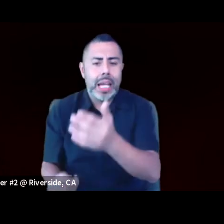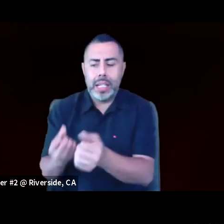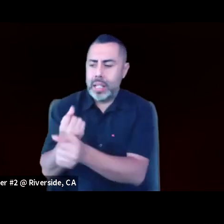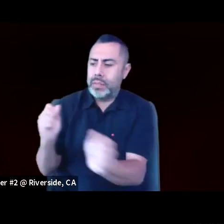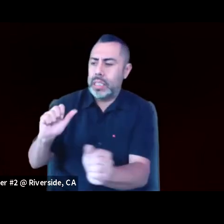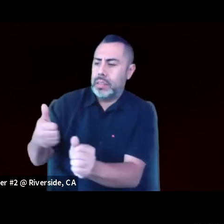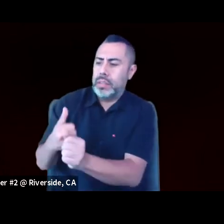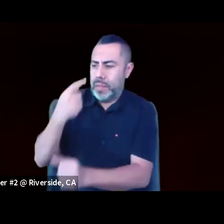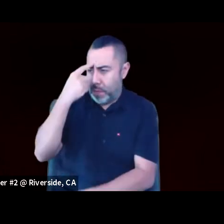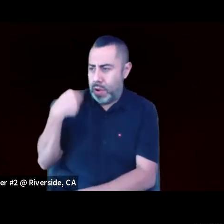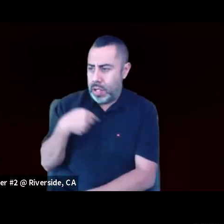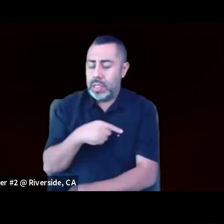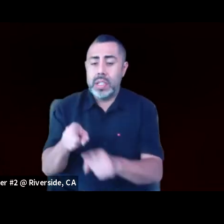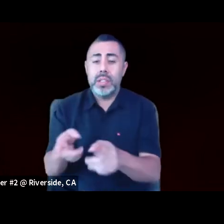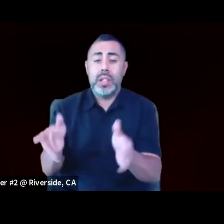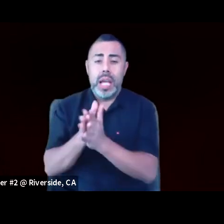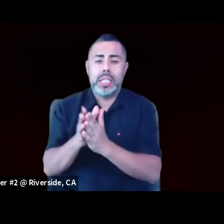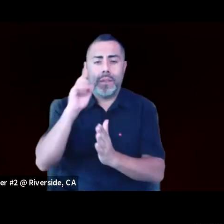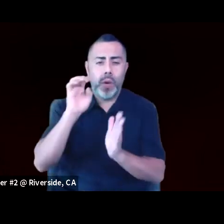Quote,